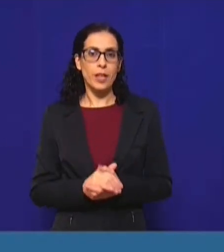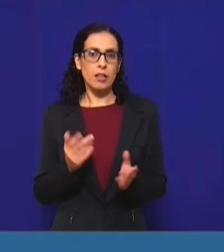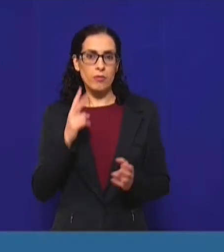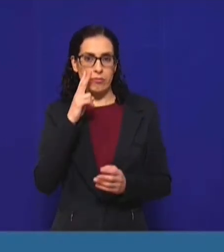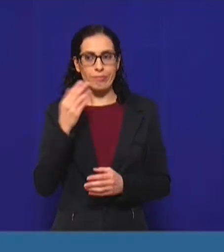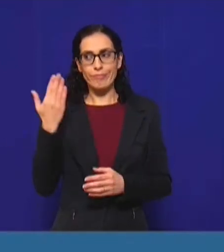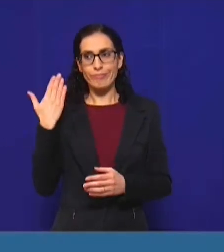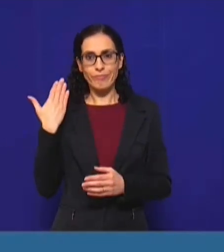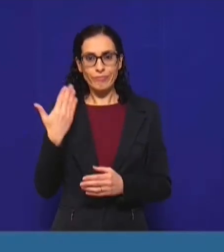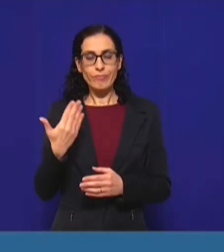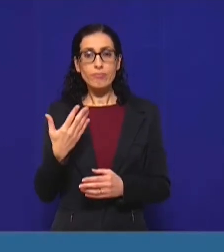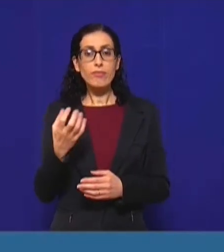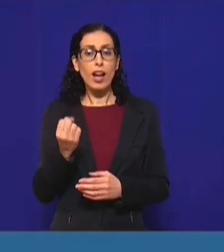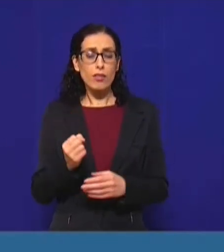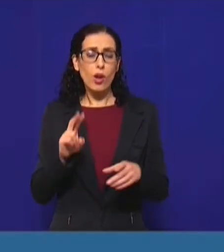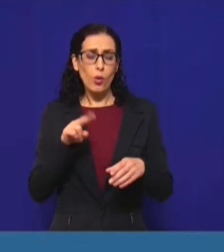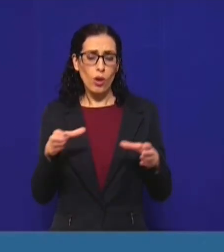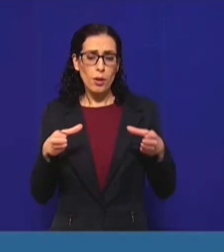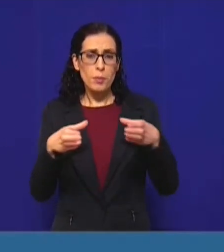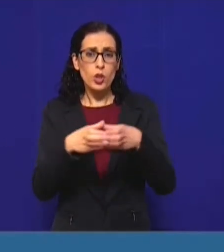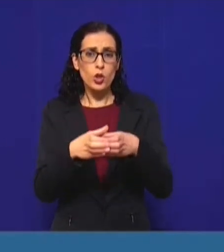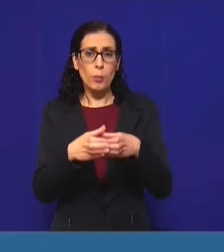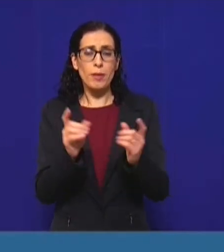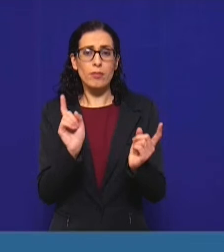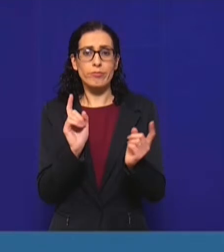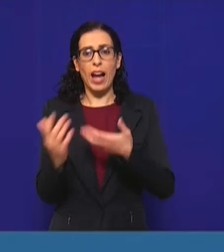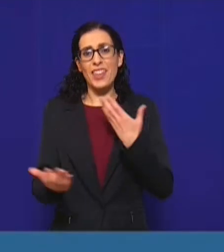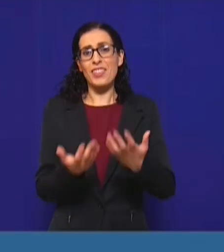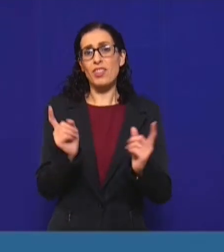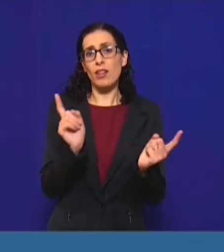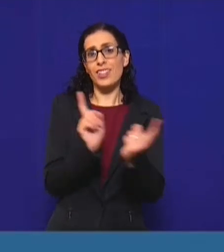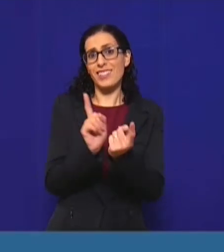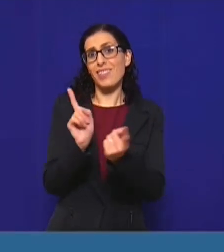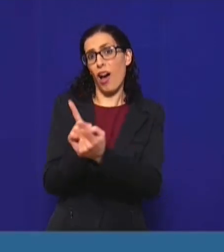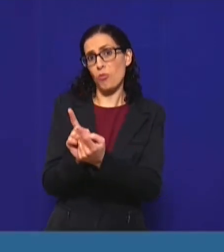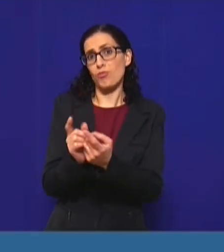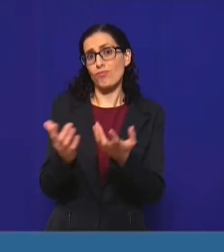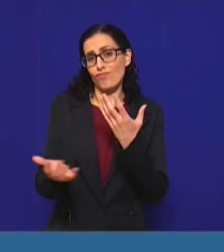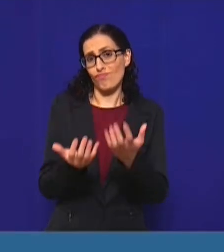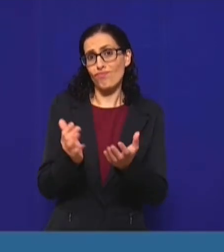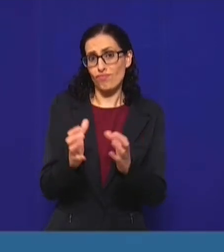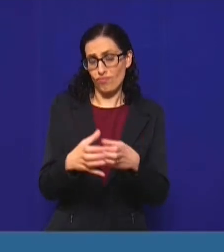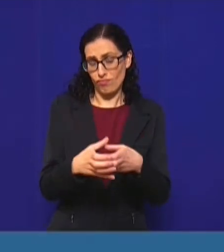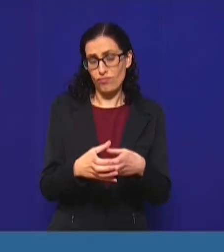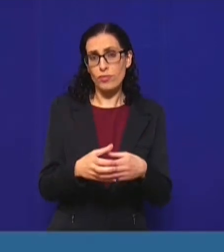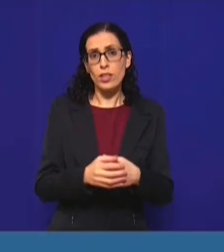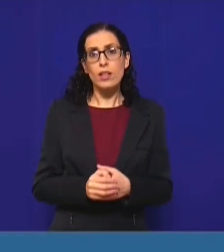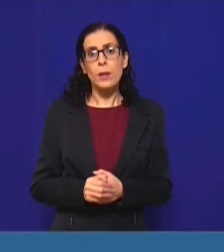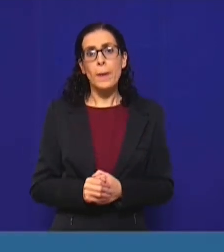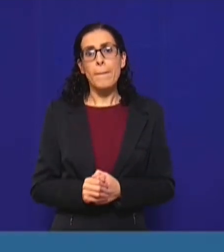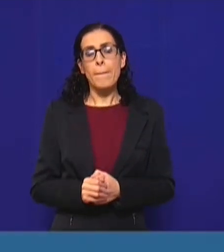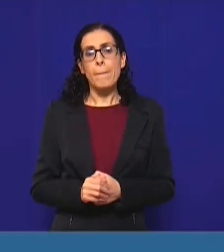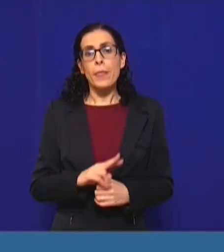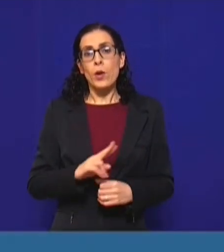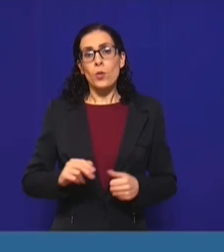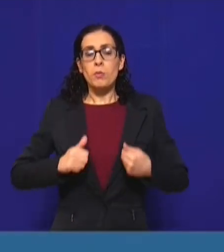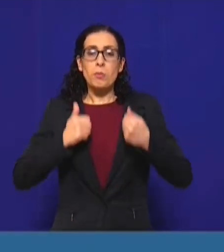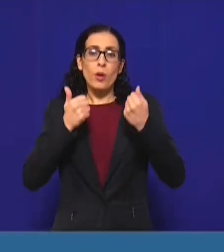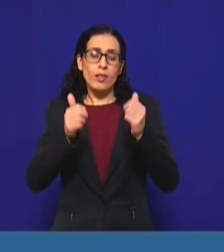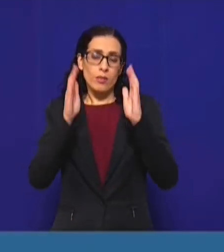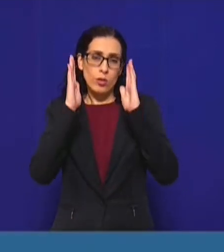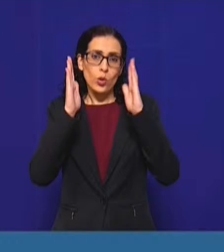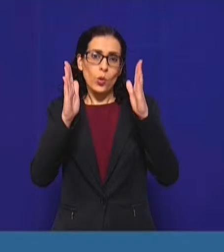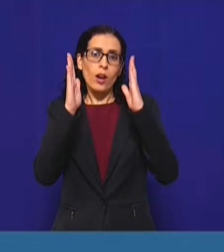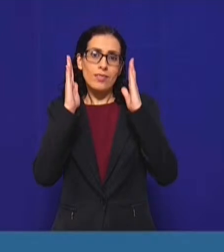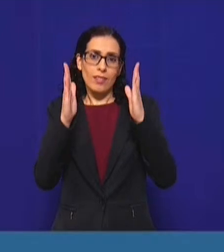wkoll numru ta' social gatherings li qegħdin ikunu relatati ma' clusters, allura importanti li nieħdu ħsieb li aħna kemm